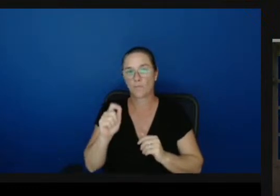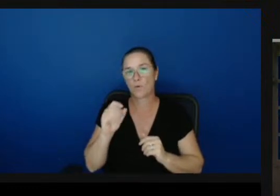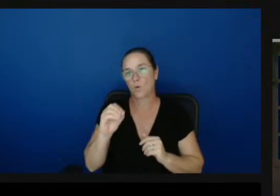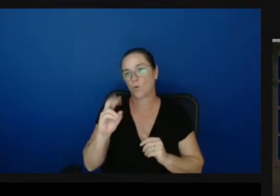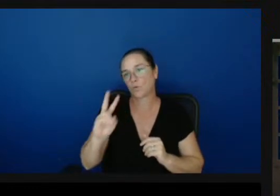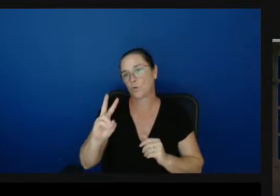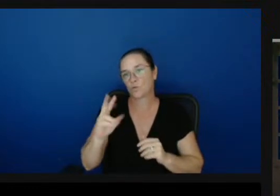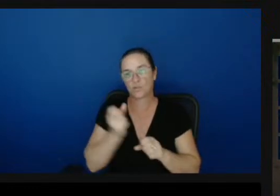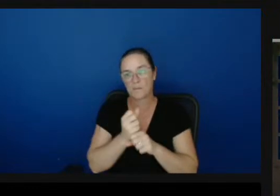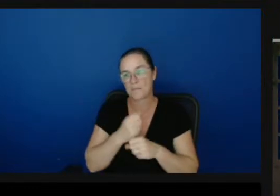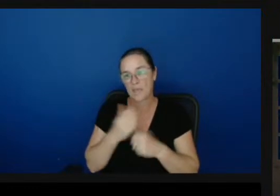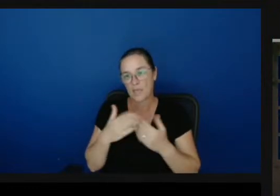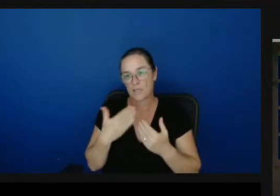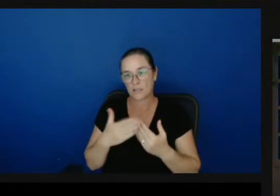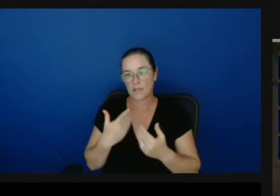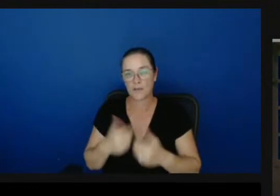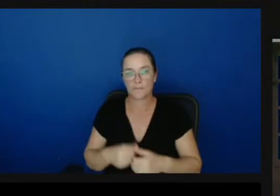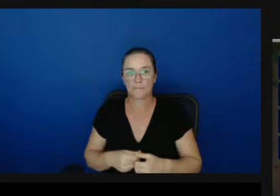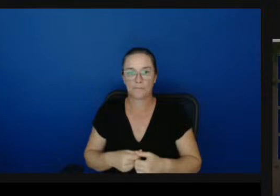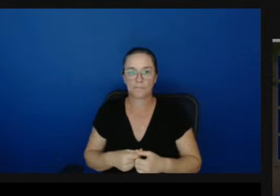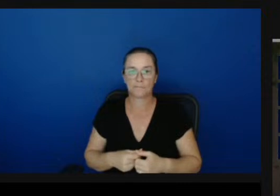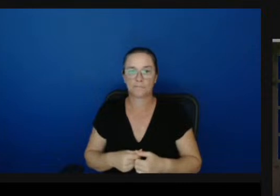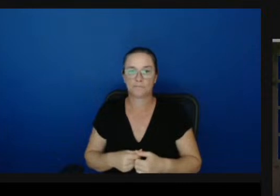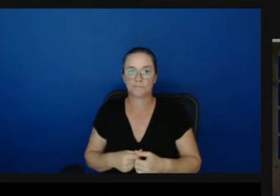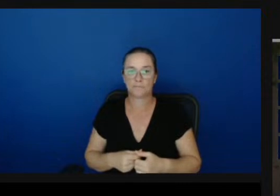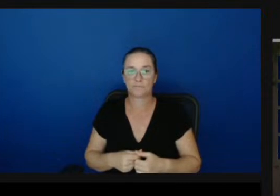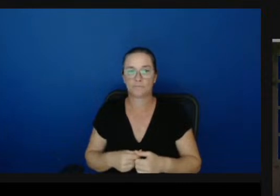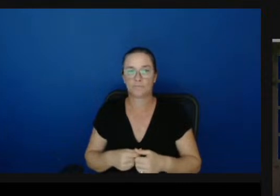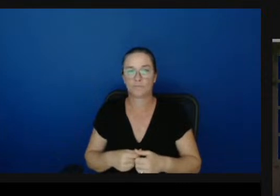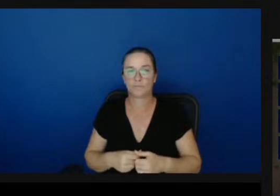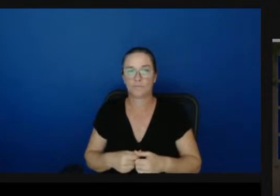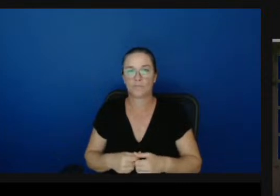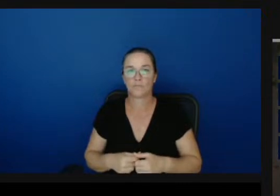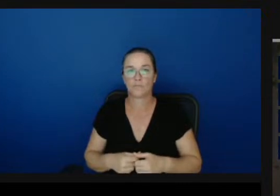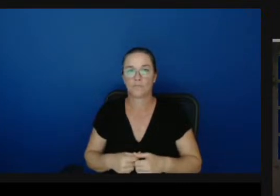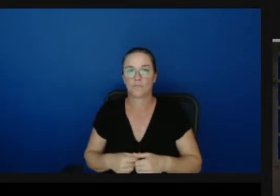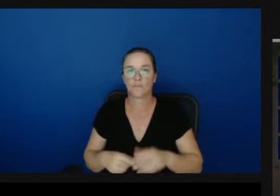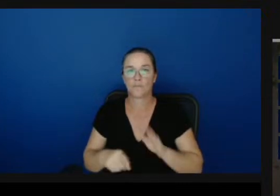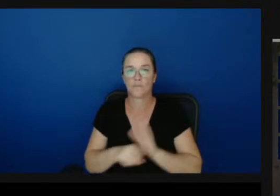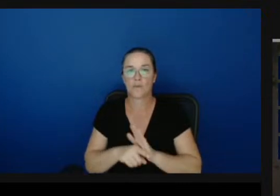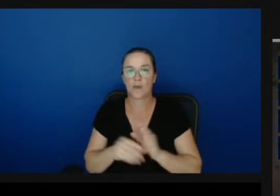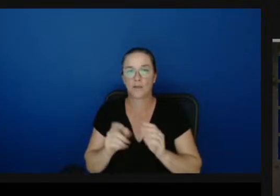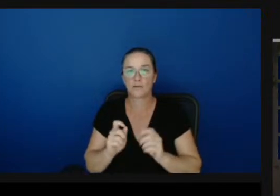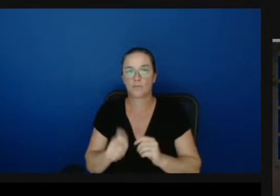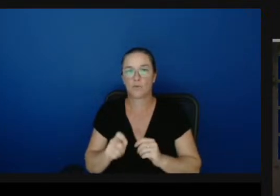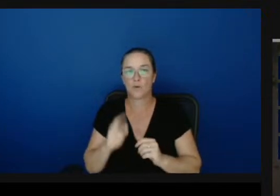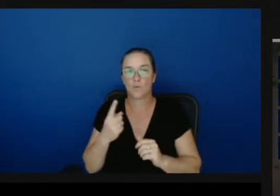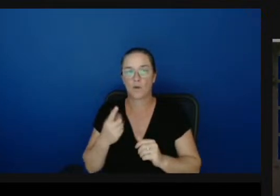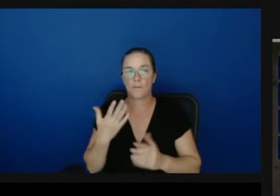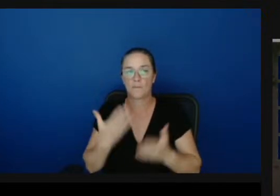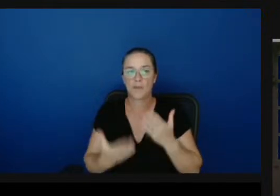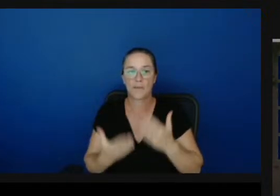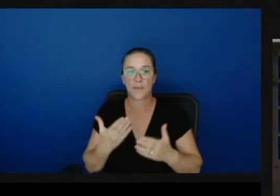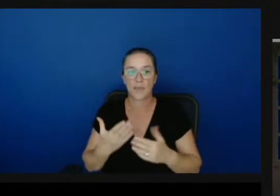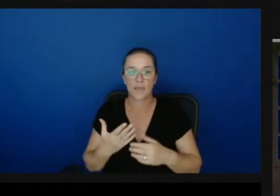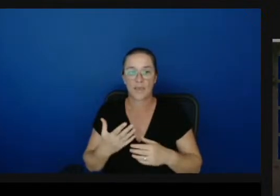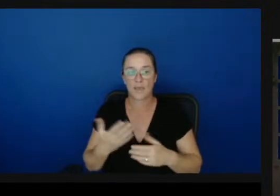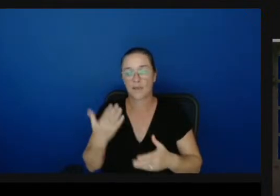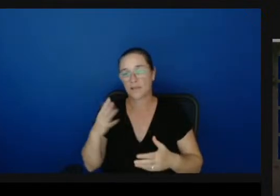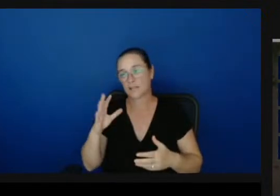easy, and minus 0.10. So that is about we'll call it maybe 8 or 9